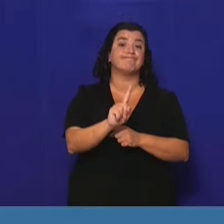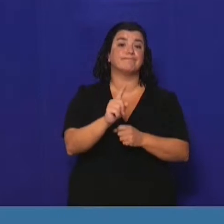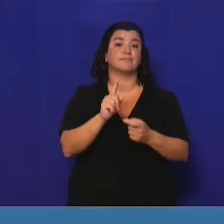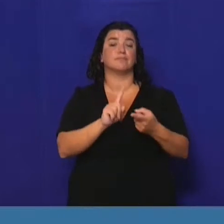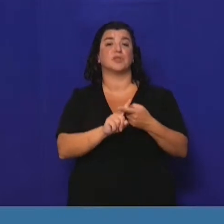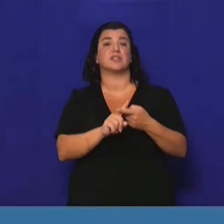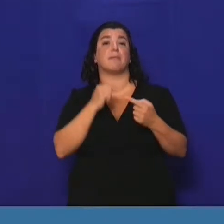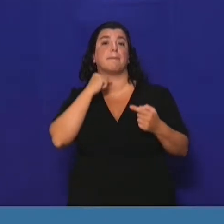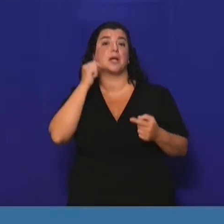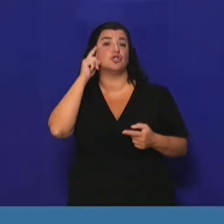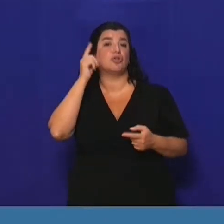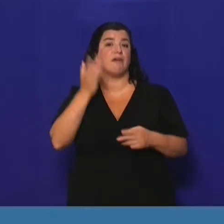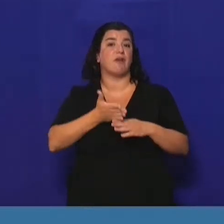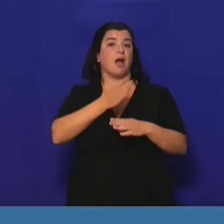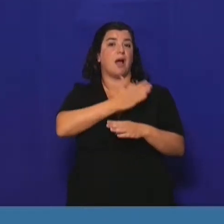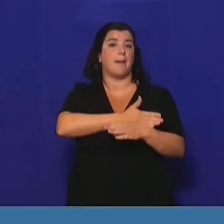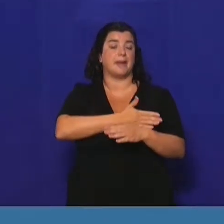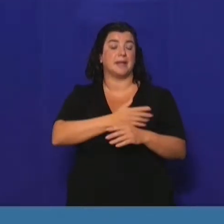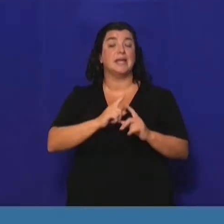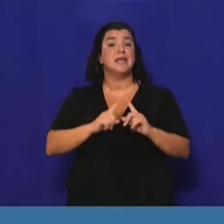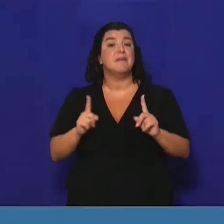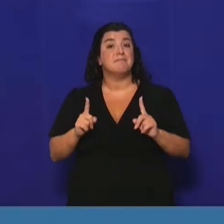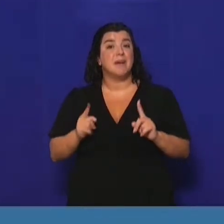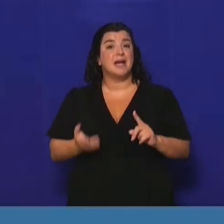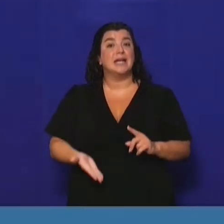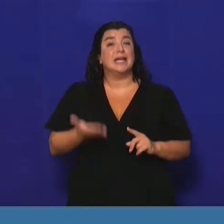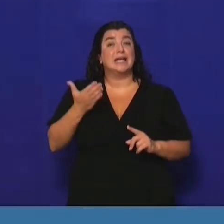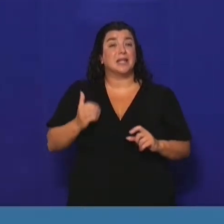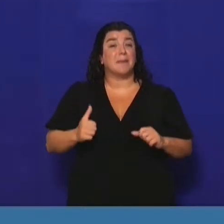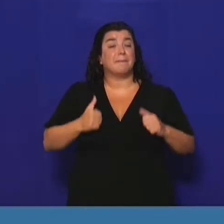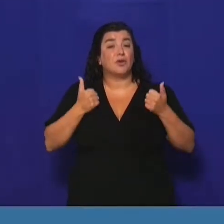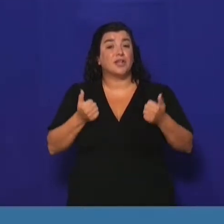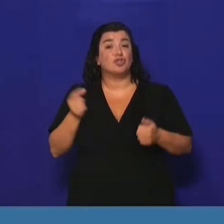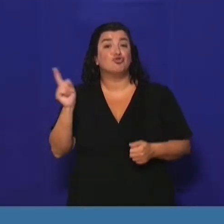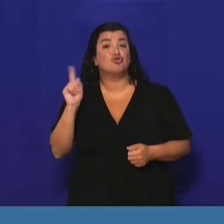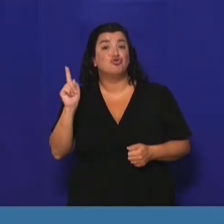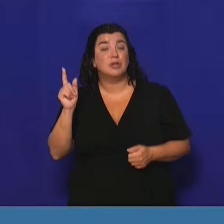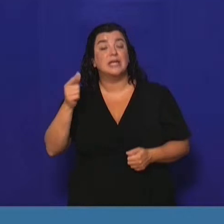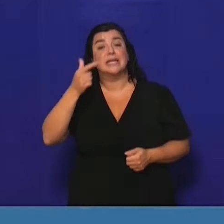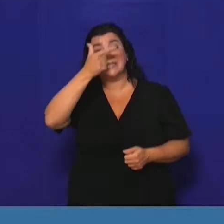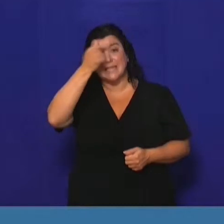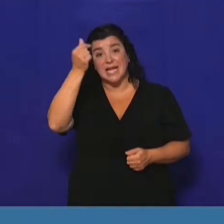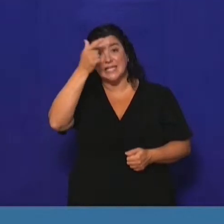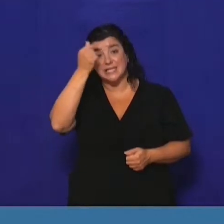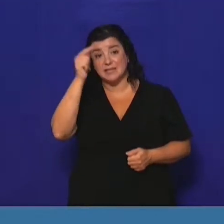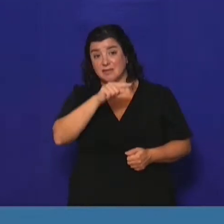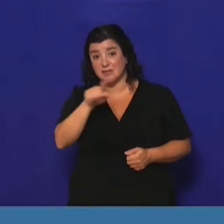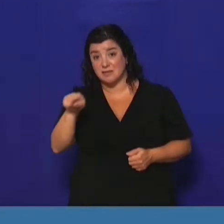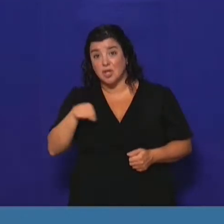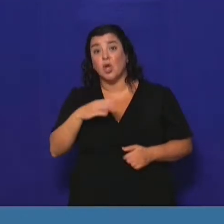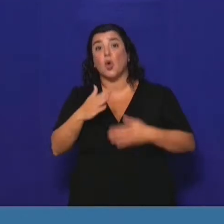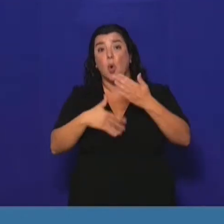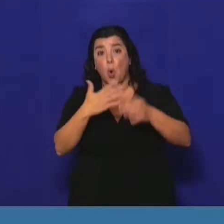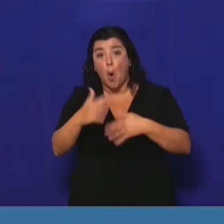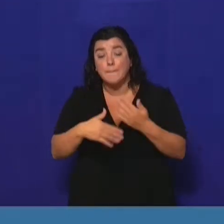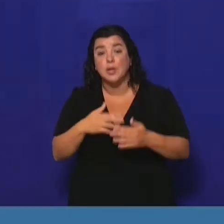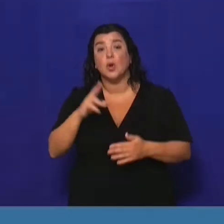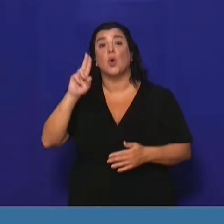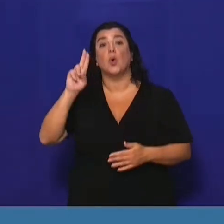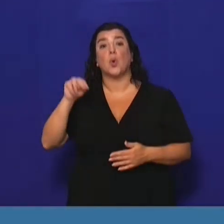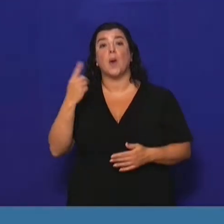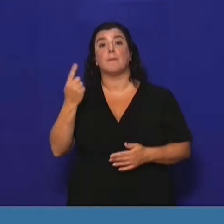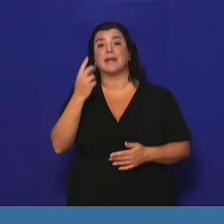Però l-iktar ħaġa importanti hija li l-ewwel nett isir it-testjar regolari tal-istaff kif ukoll tar-residenti, imma